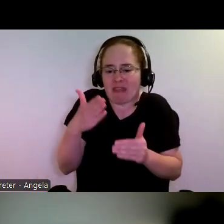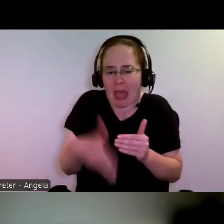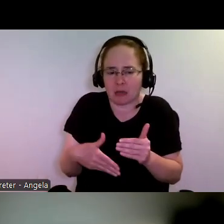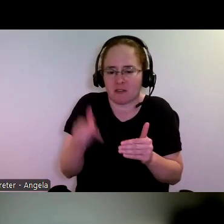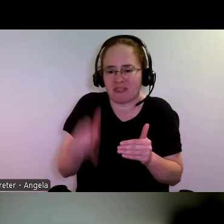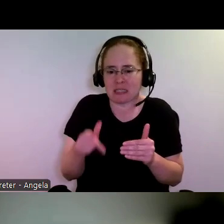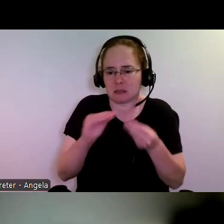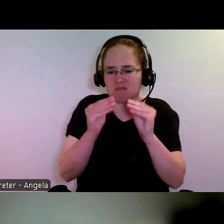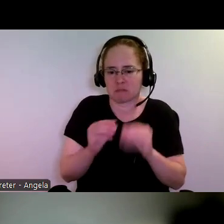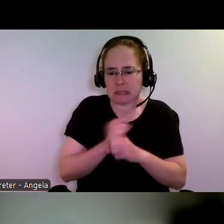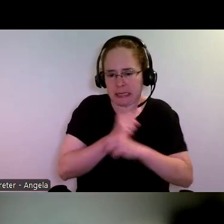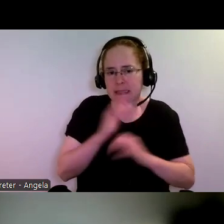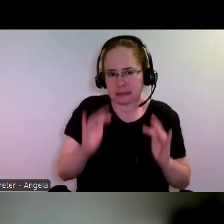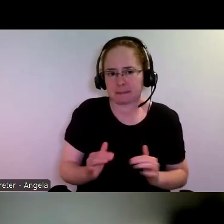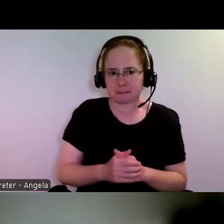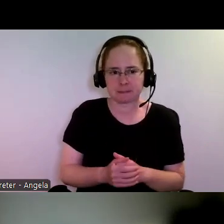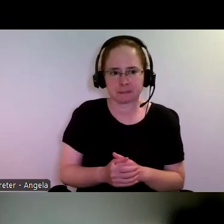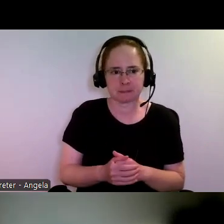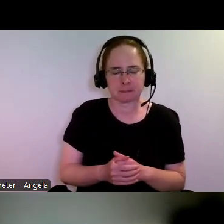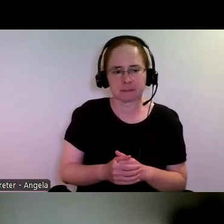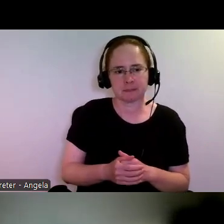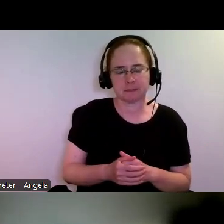the demographics. Next slide, please.